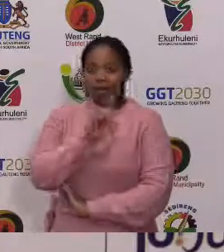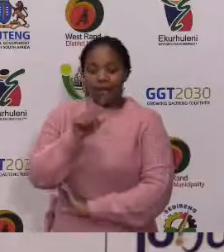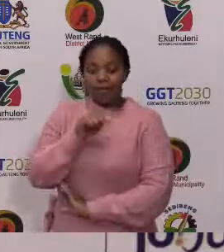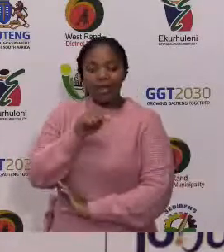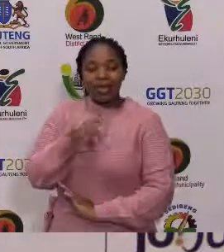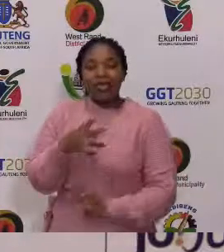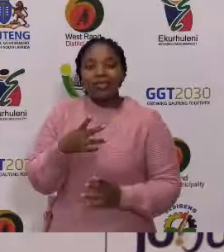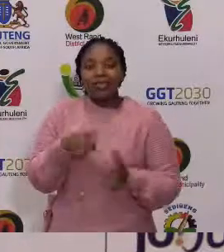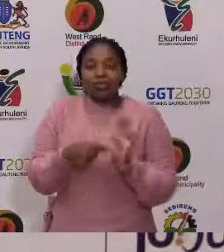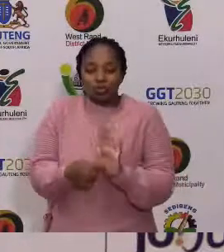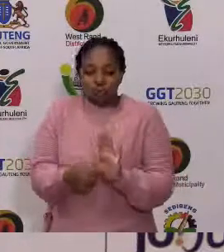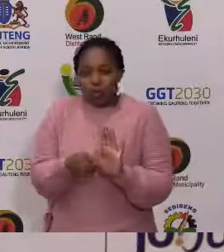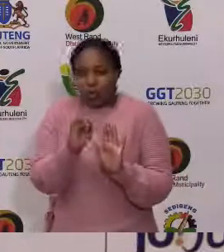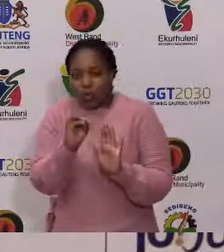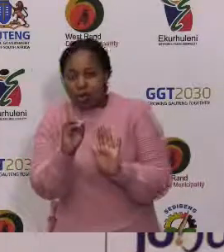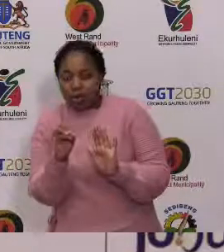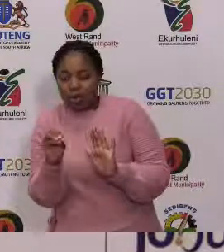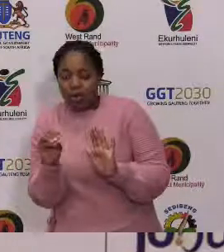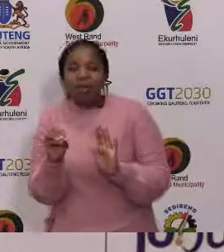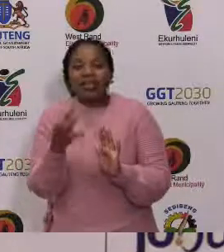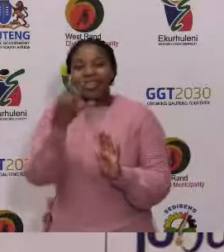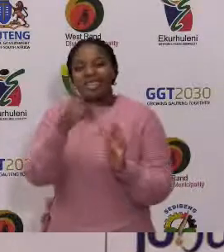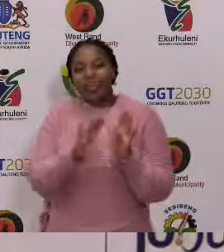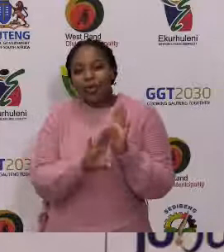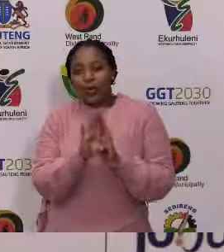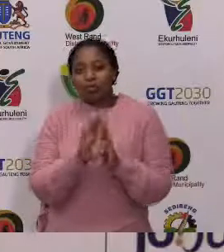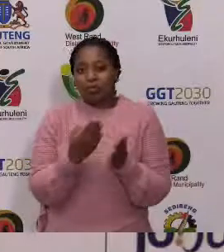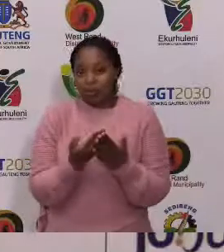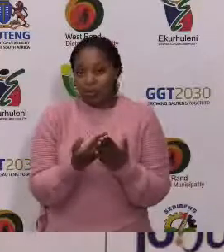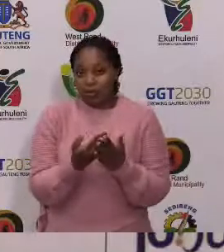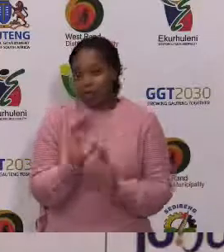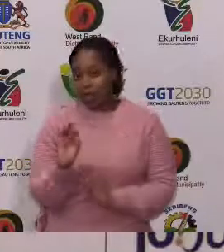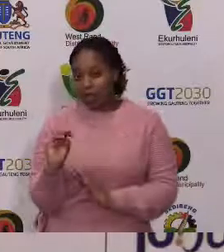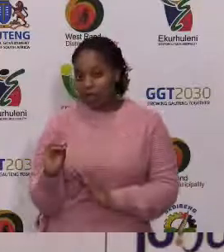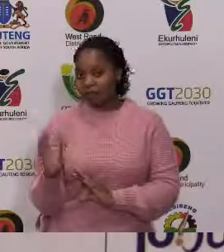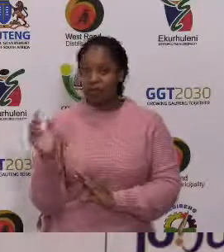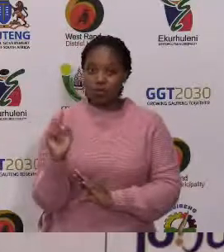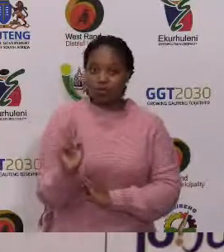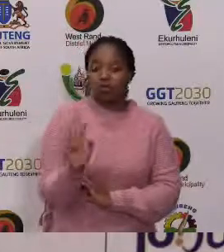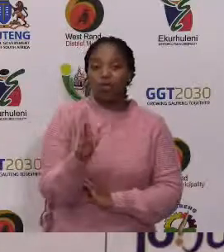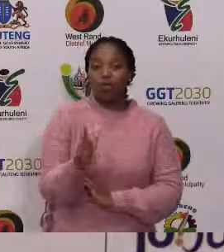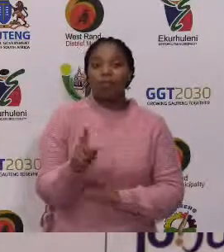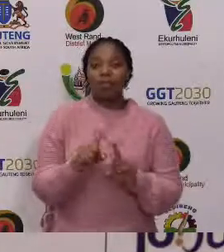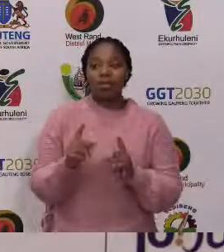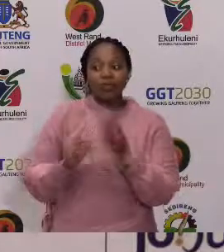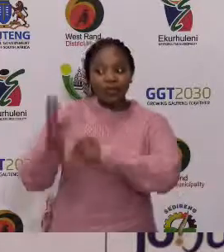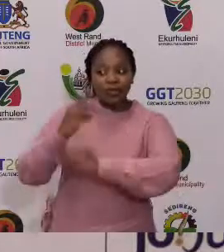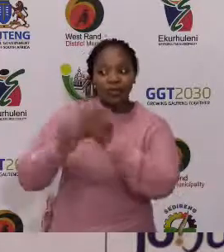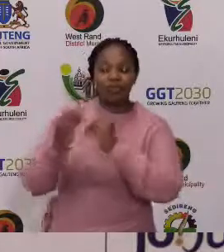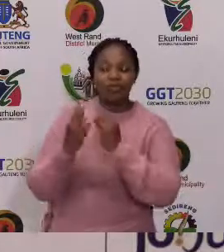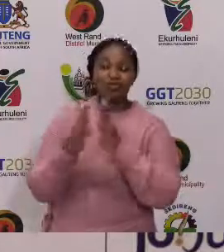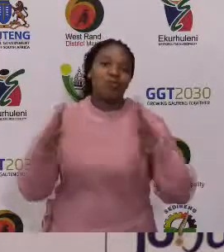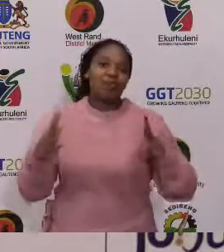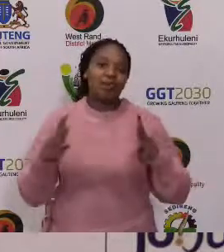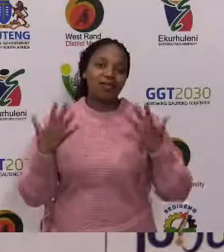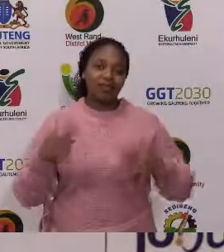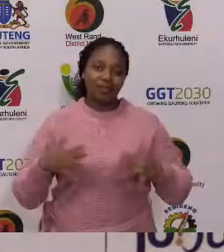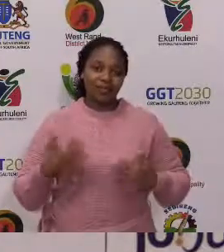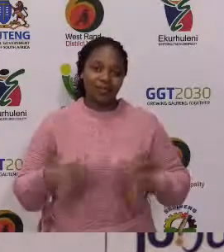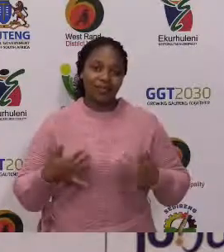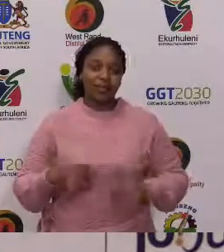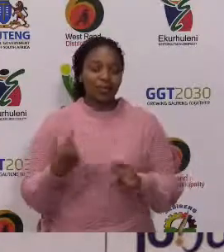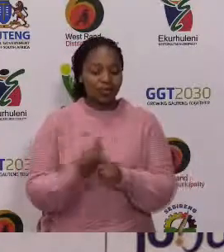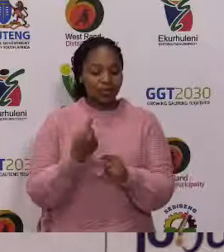the early phase of the third wave. So we have learned a lot, and we always get guided by